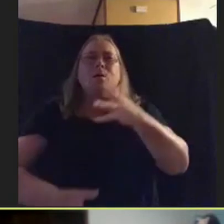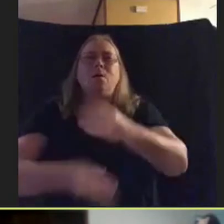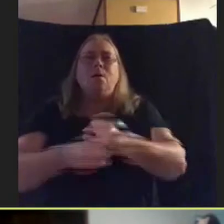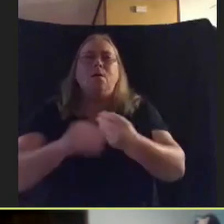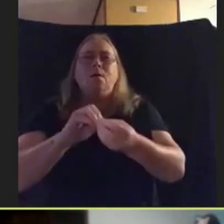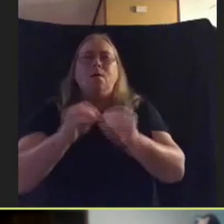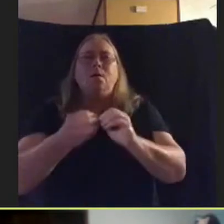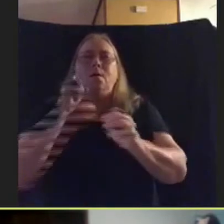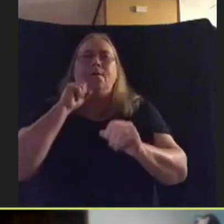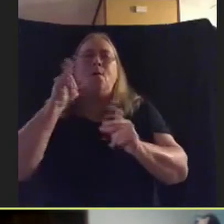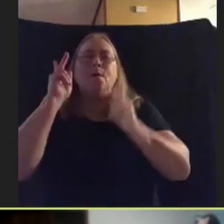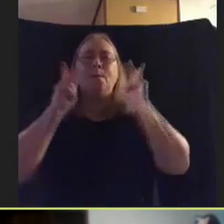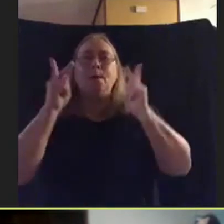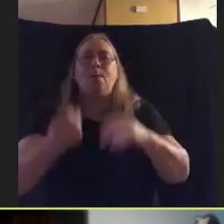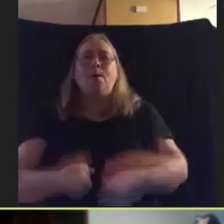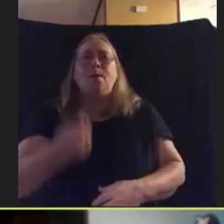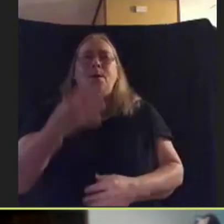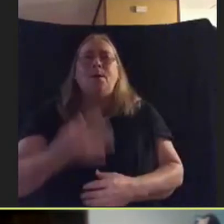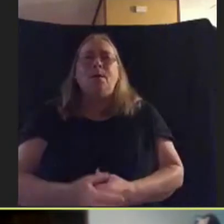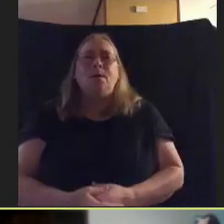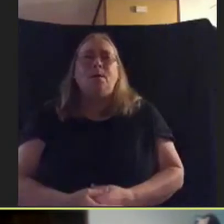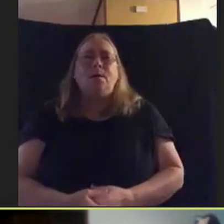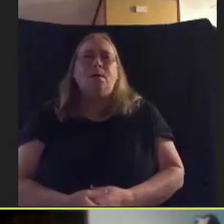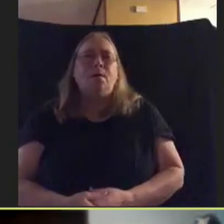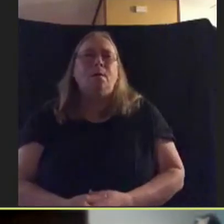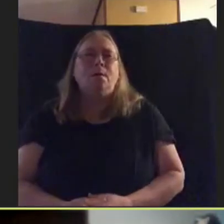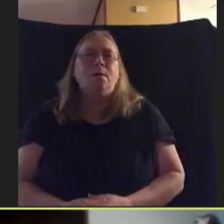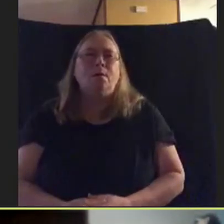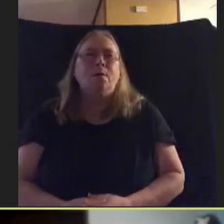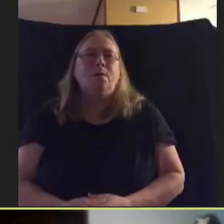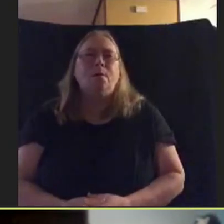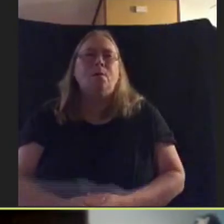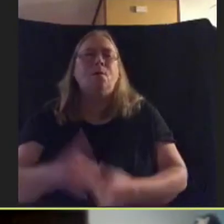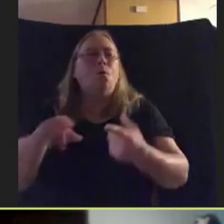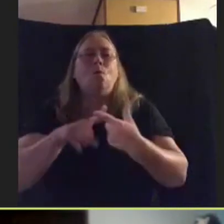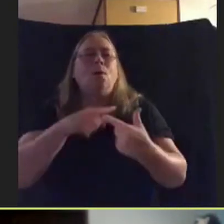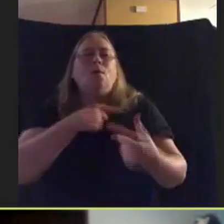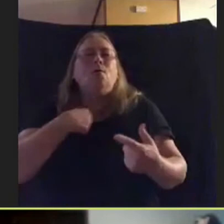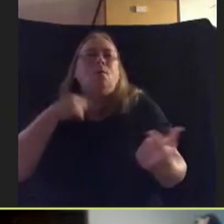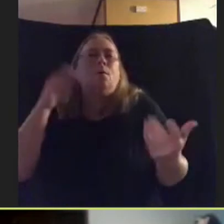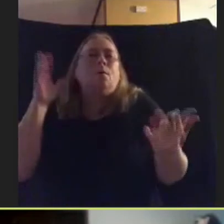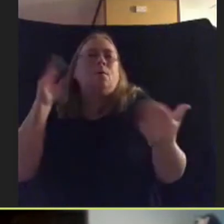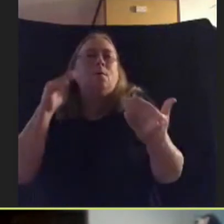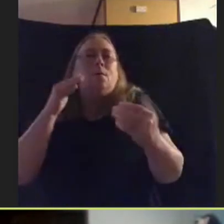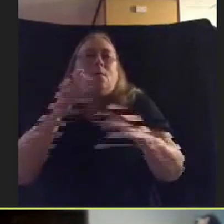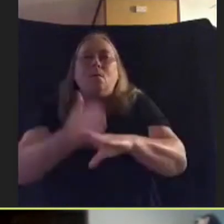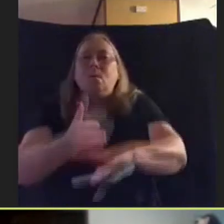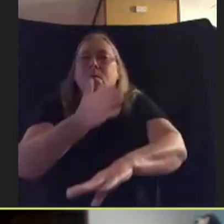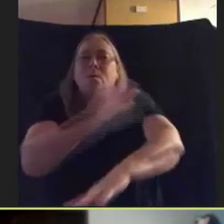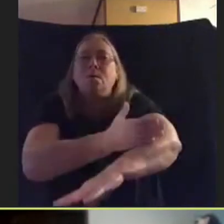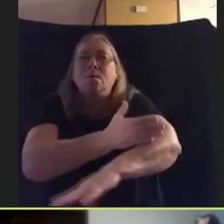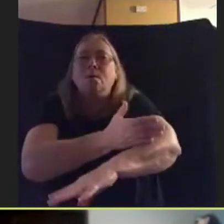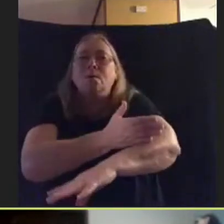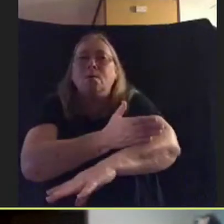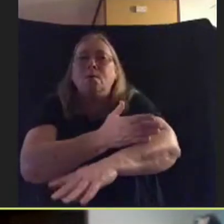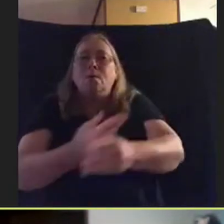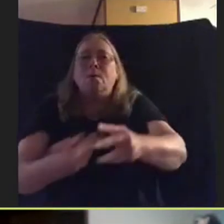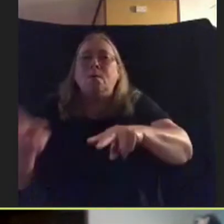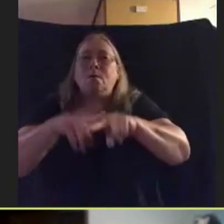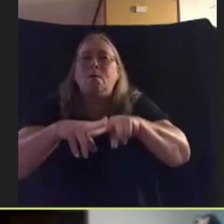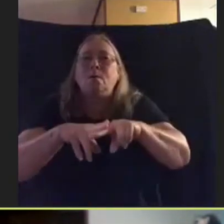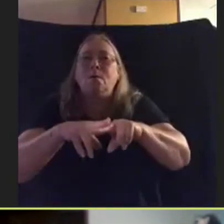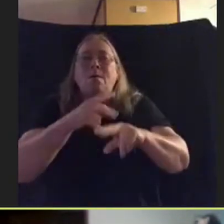population is. When do we expect an increase? I wish I could tell you